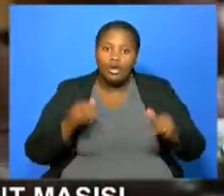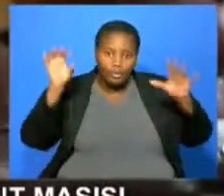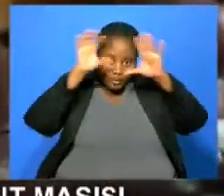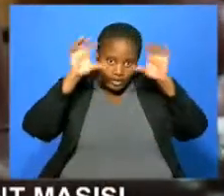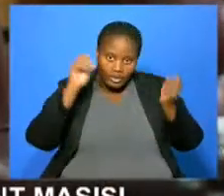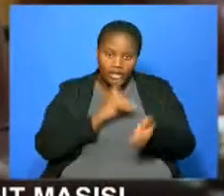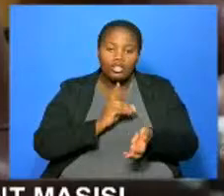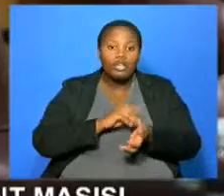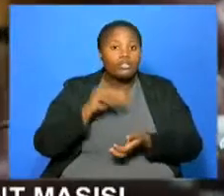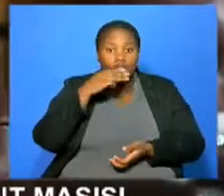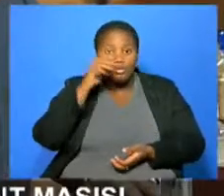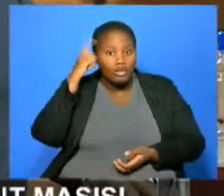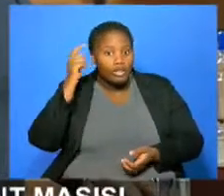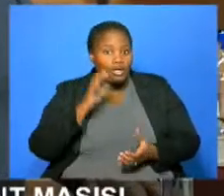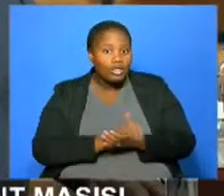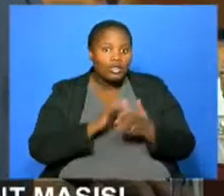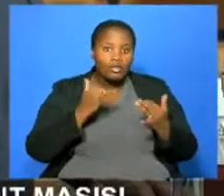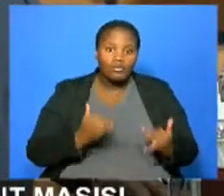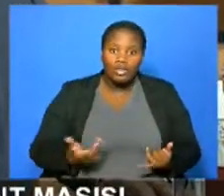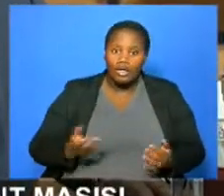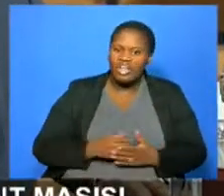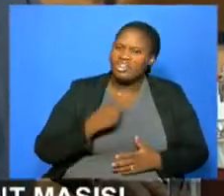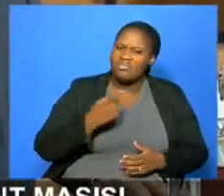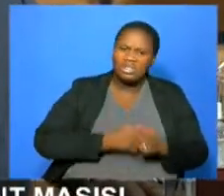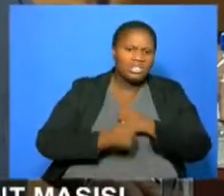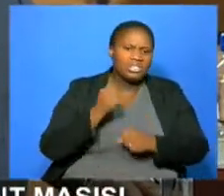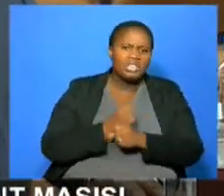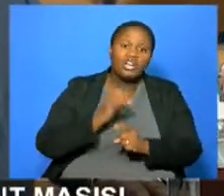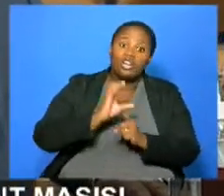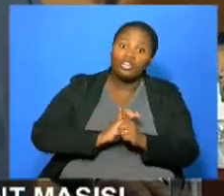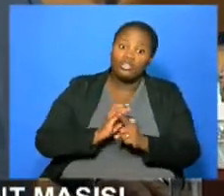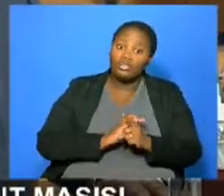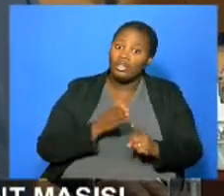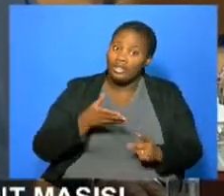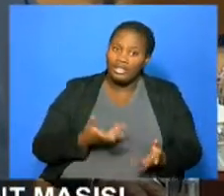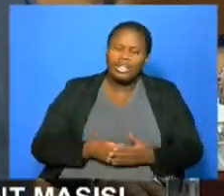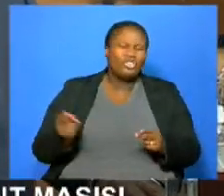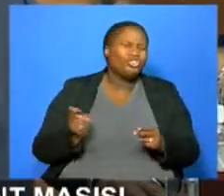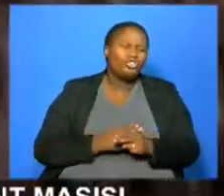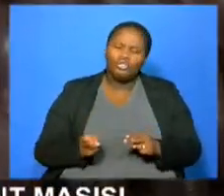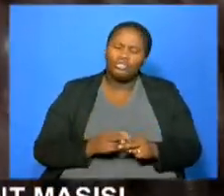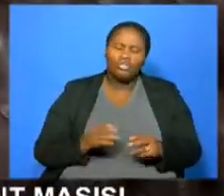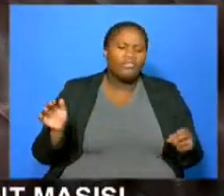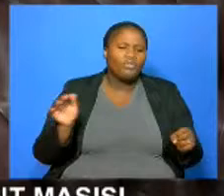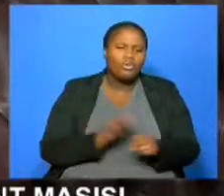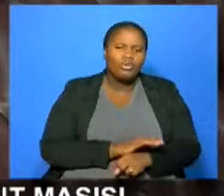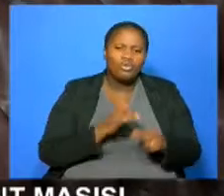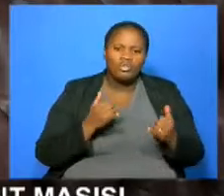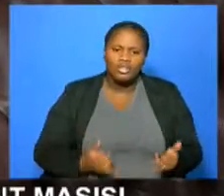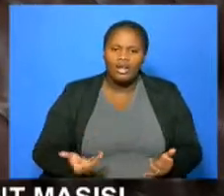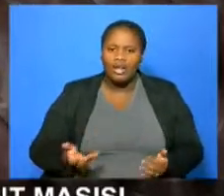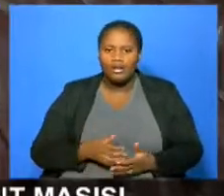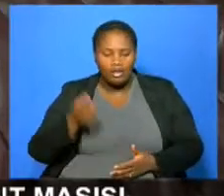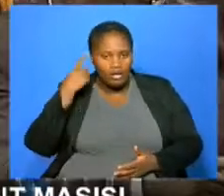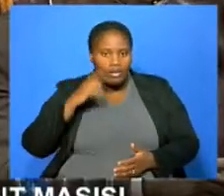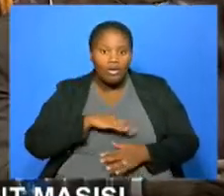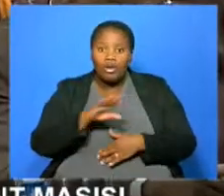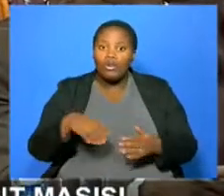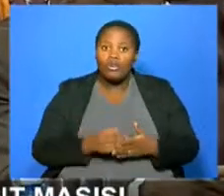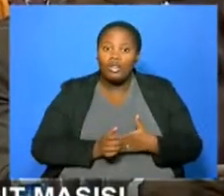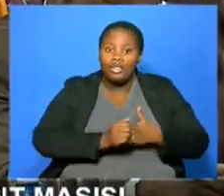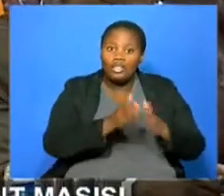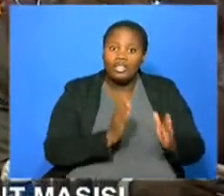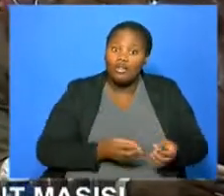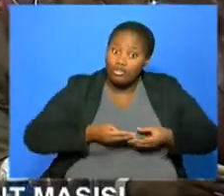Masisi is of the view that a one-year tenure of the chairperson is too short for the elected leader to address all